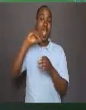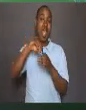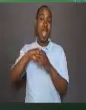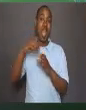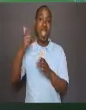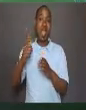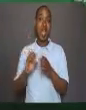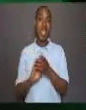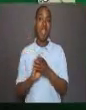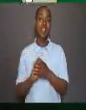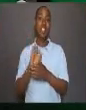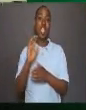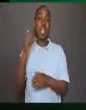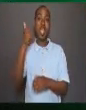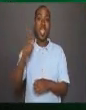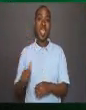exhaled air.